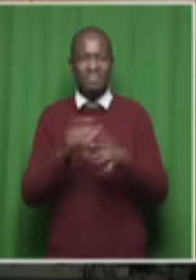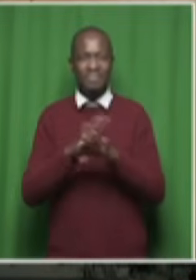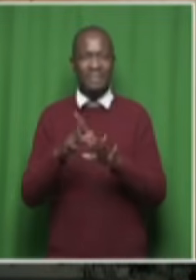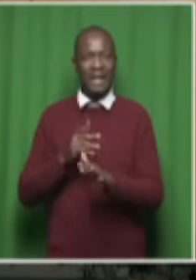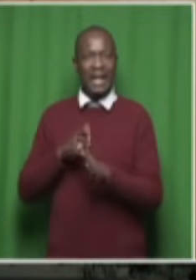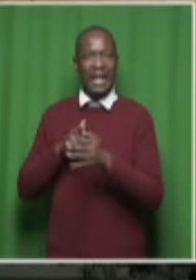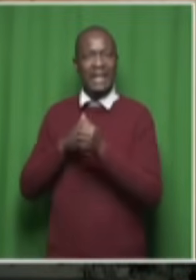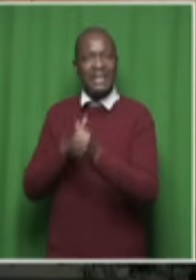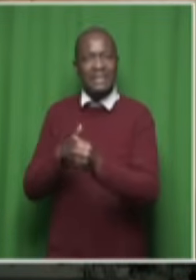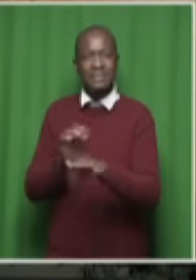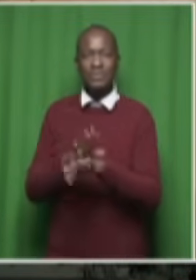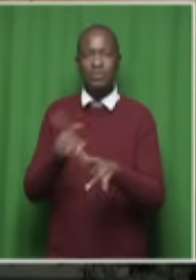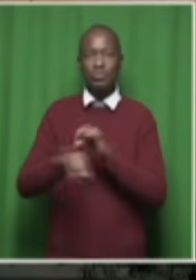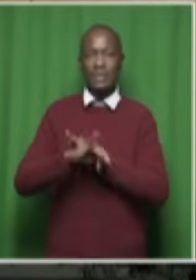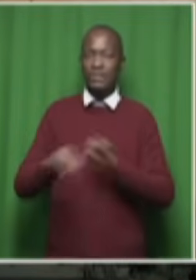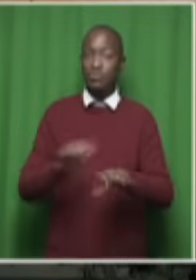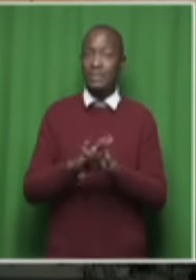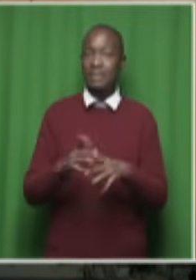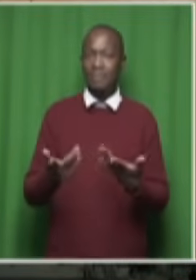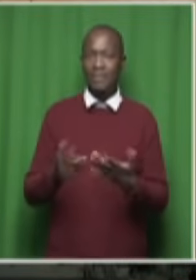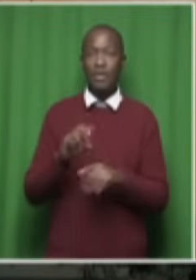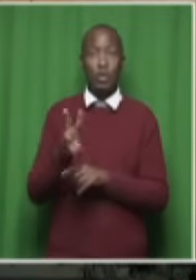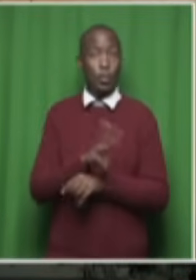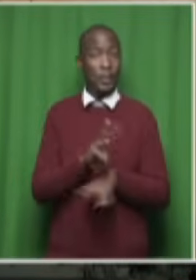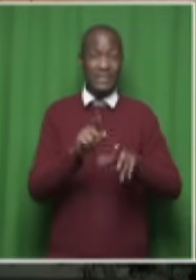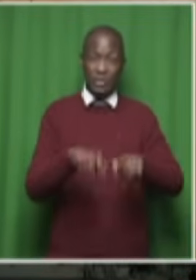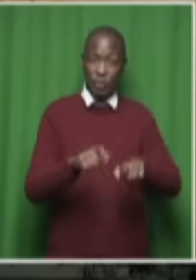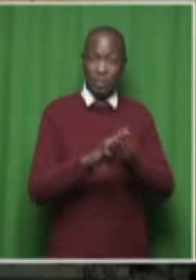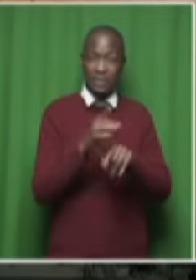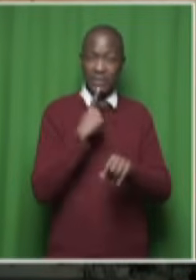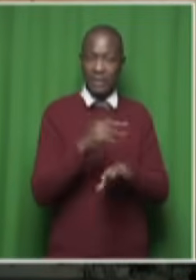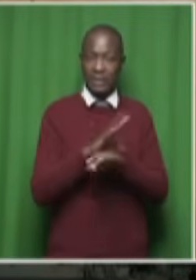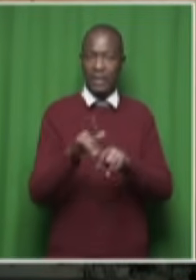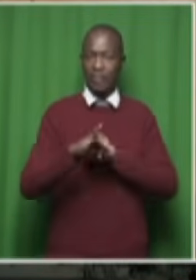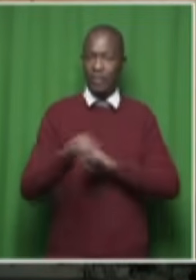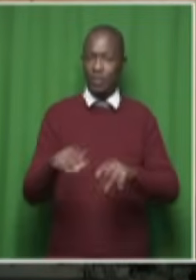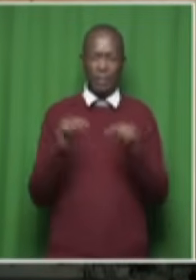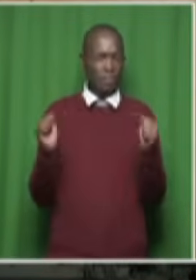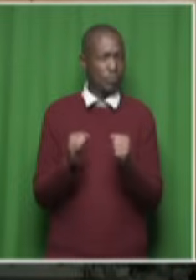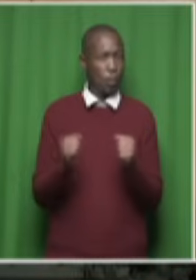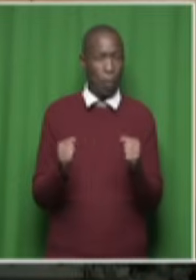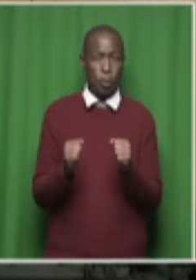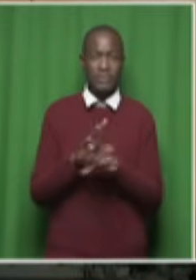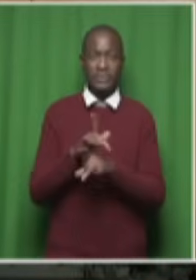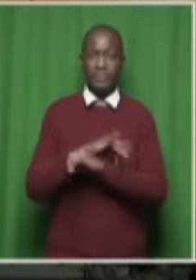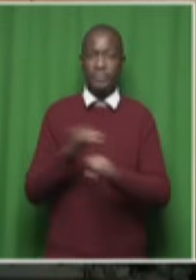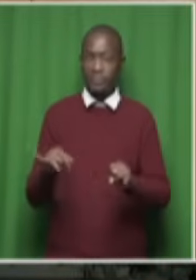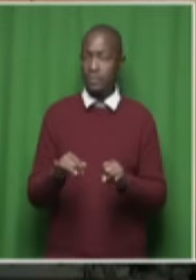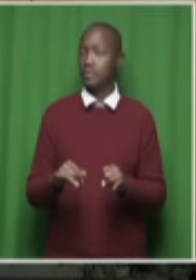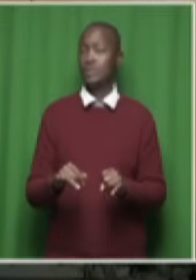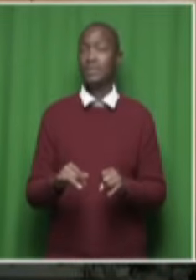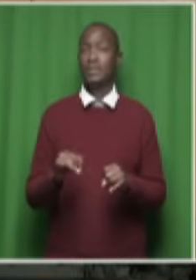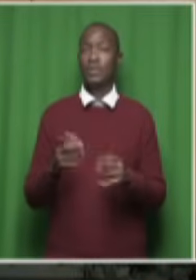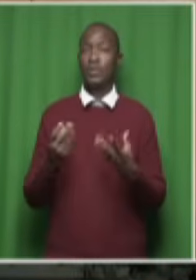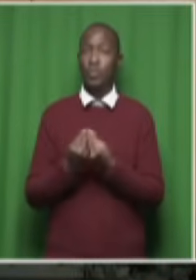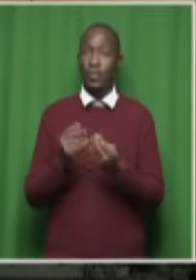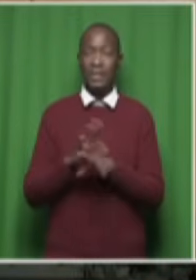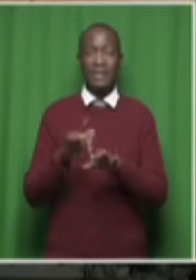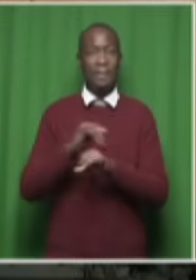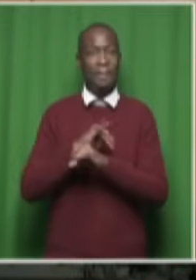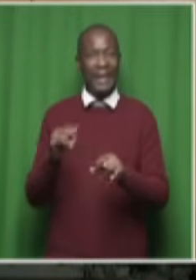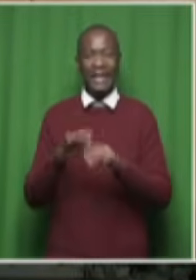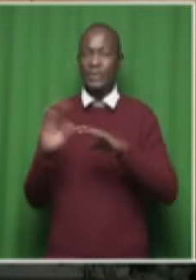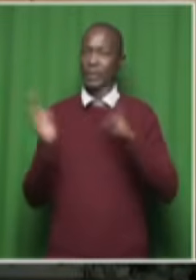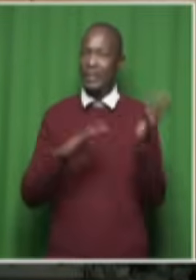we're seeing? I mean, the Western Coast or the Cape saying they've had the worst winter on, one of the worst winters they've had with terrible